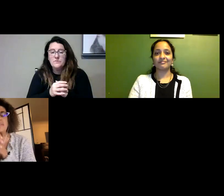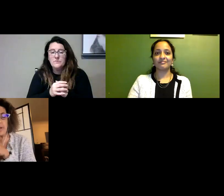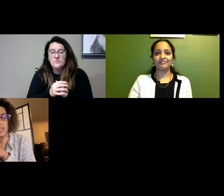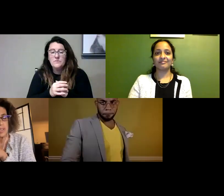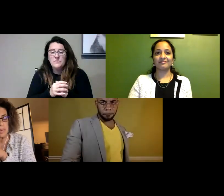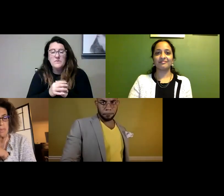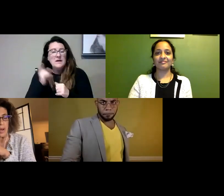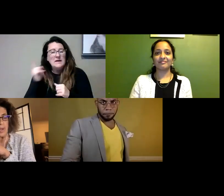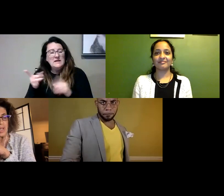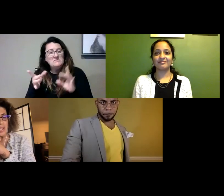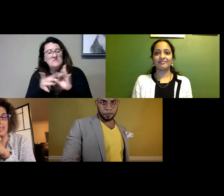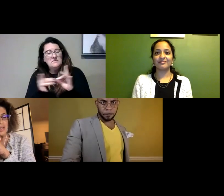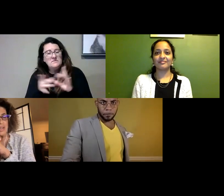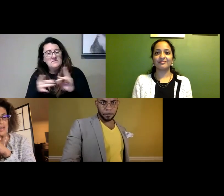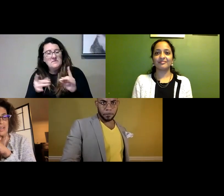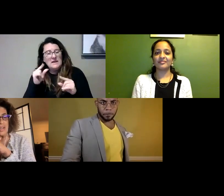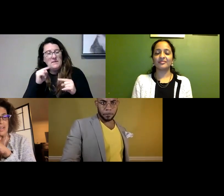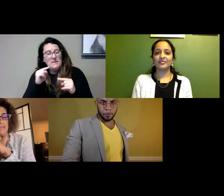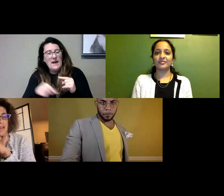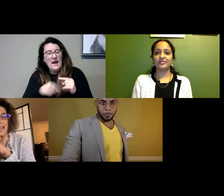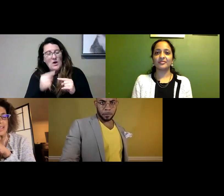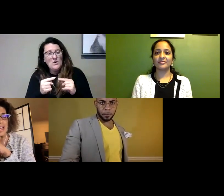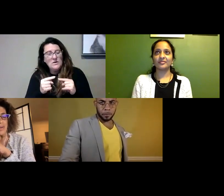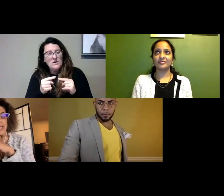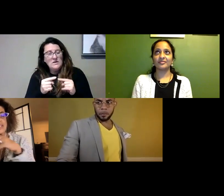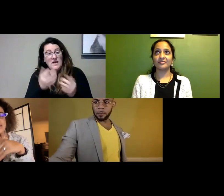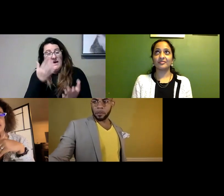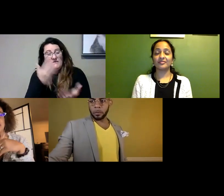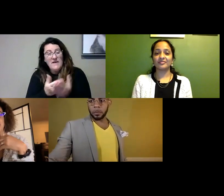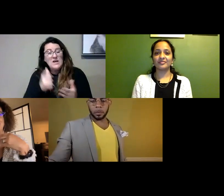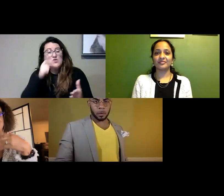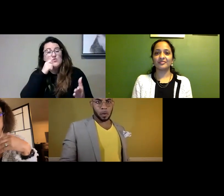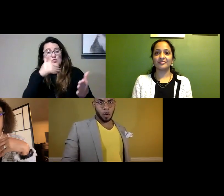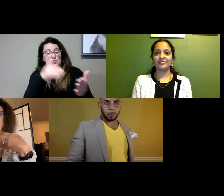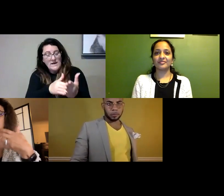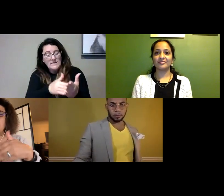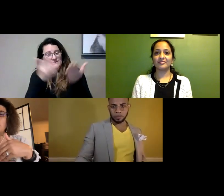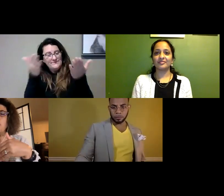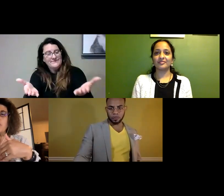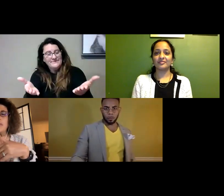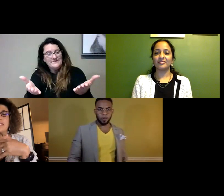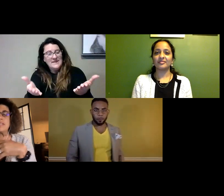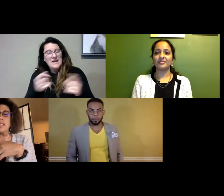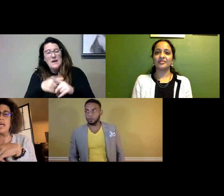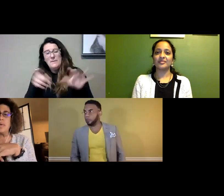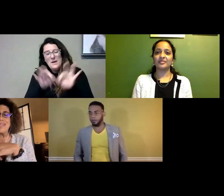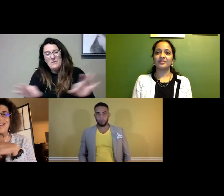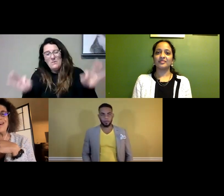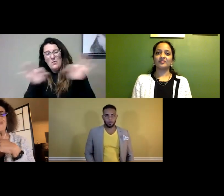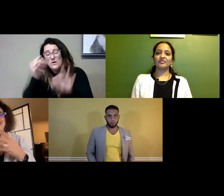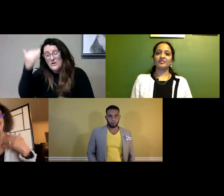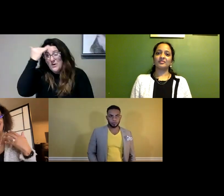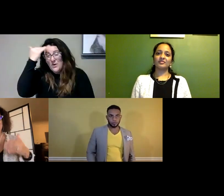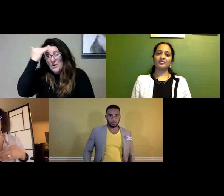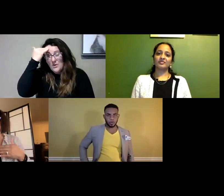he spoke a little bit about the fact that racism exists. But one of the important things to know is that